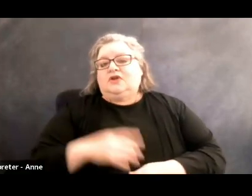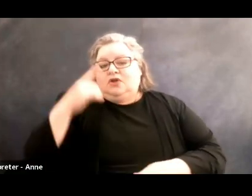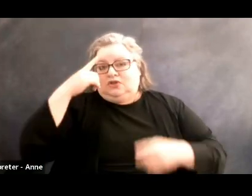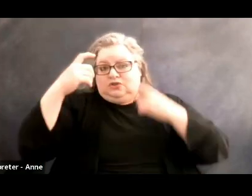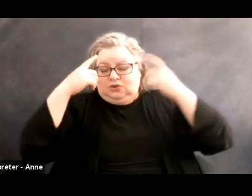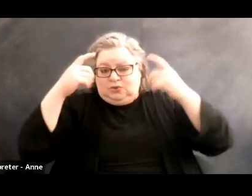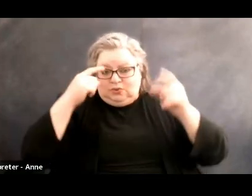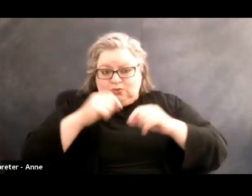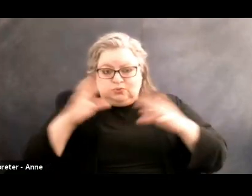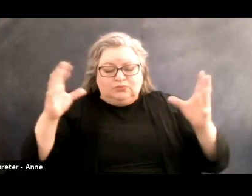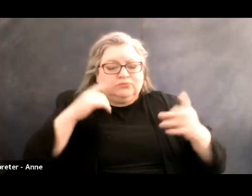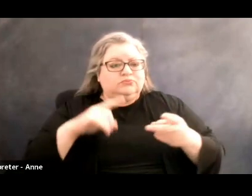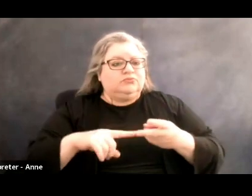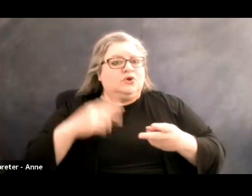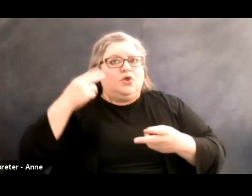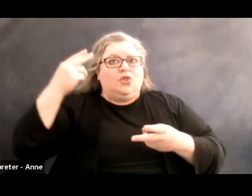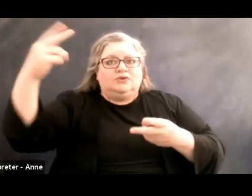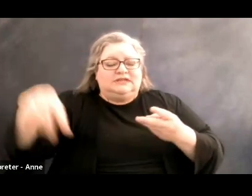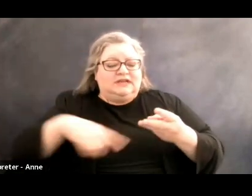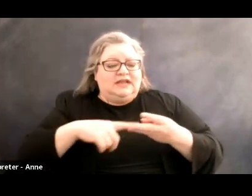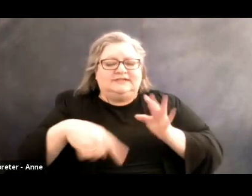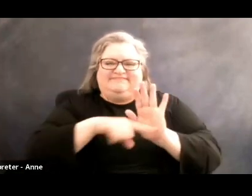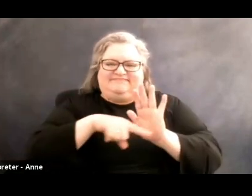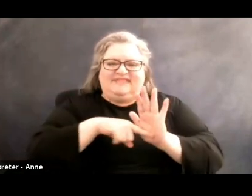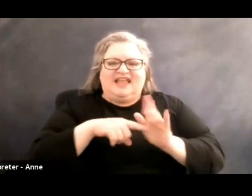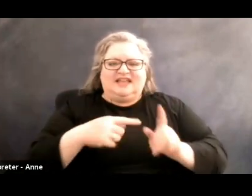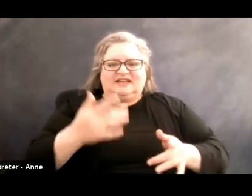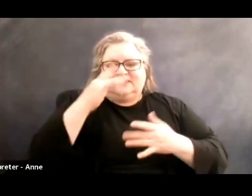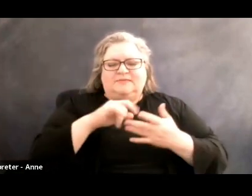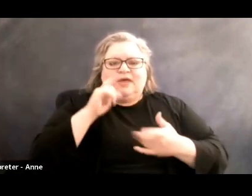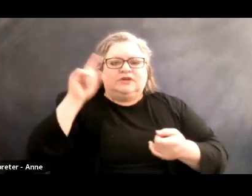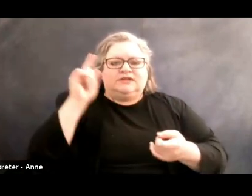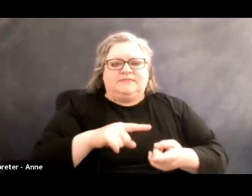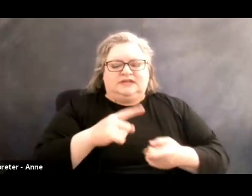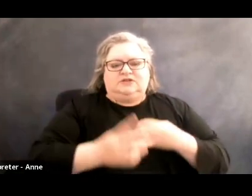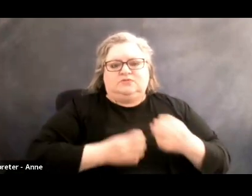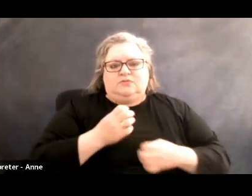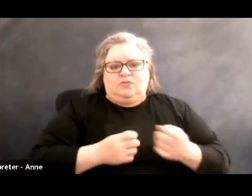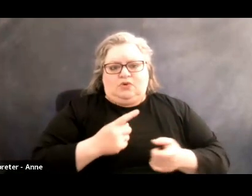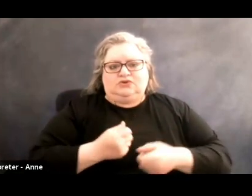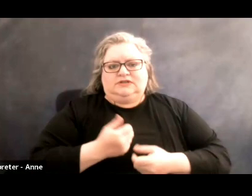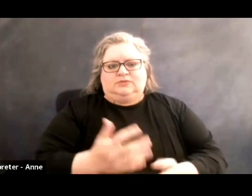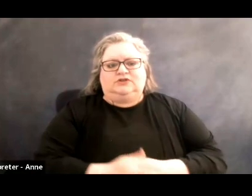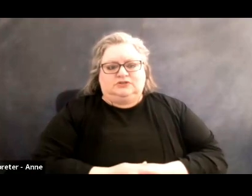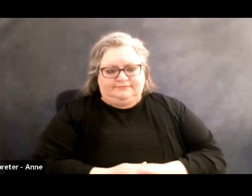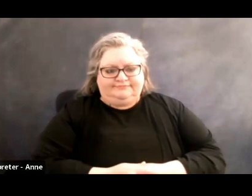hallucinations, even negative symptoms, diminished emotional expression.